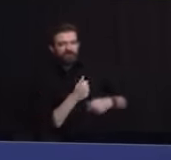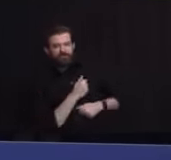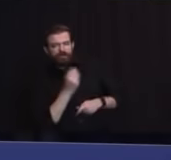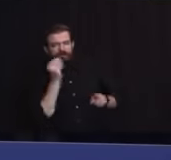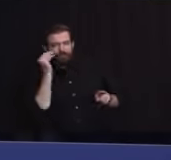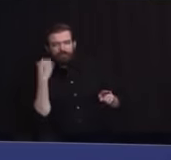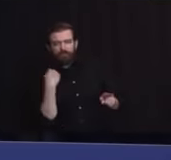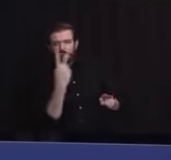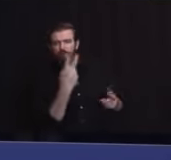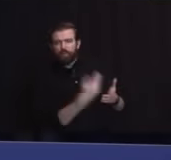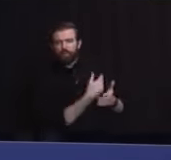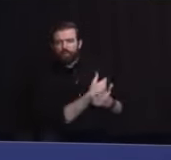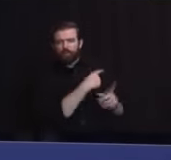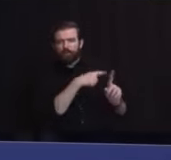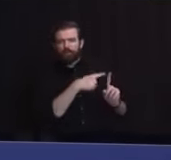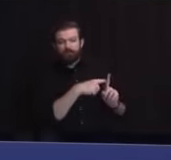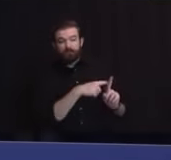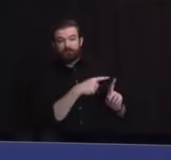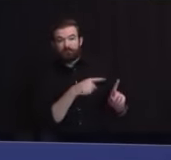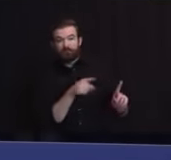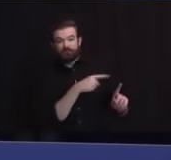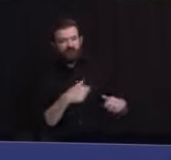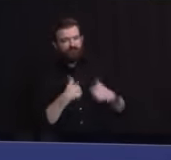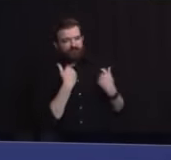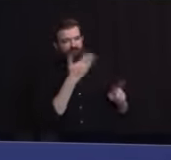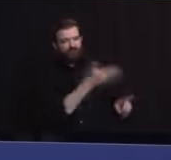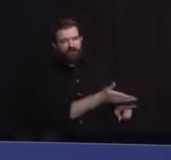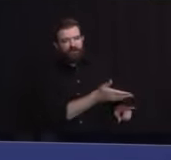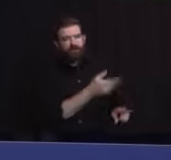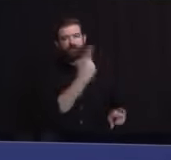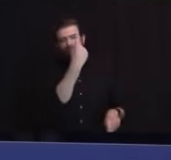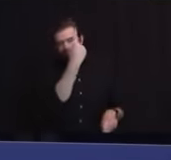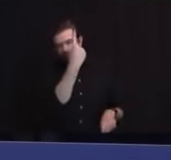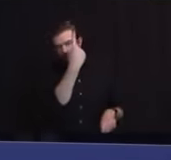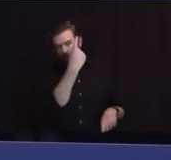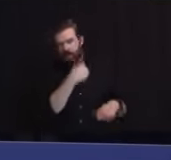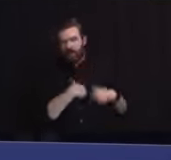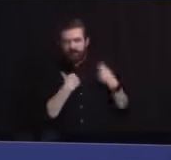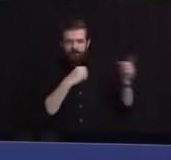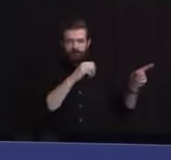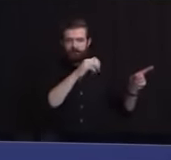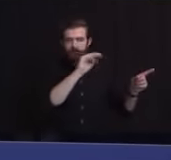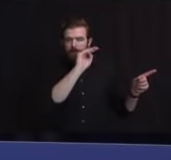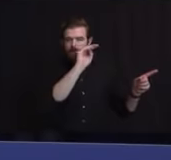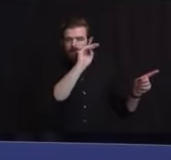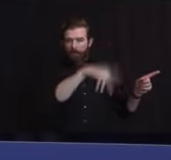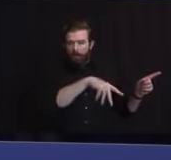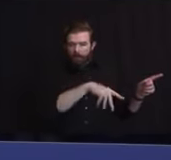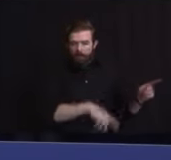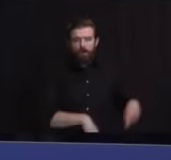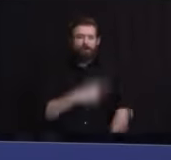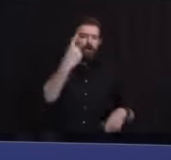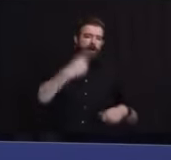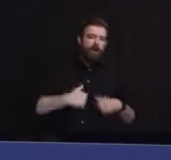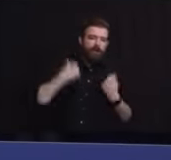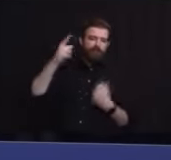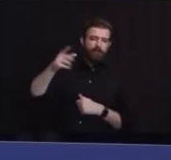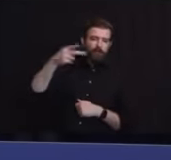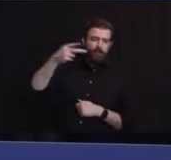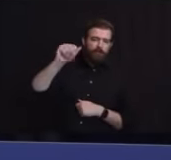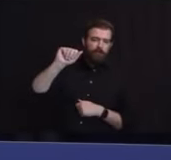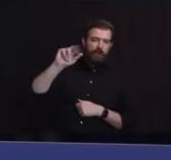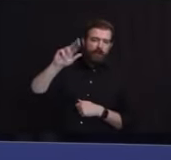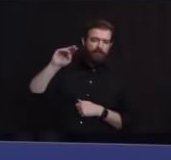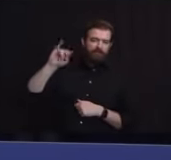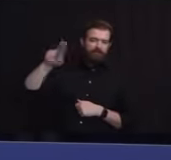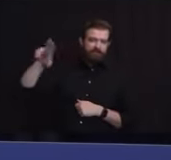resident cases, 1 in Menlo Park and 1 in Paramus. At the state psychiatric hospitals, there are no new cases